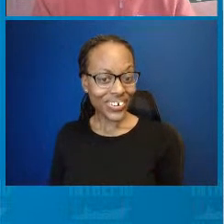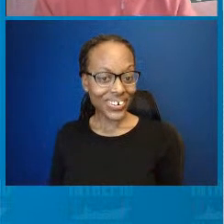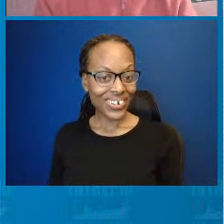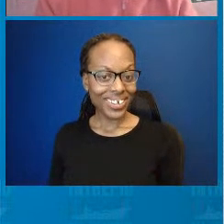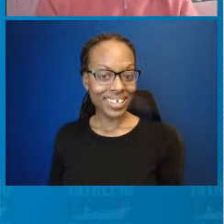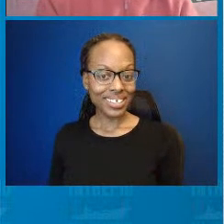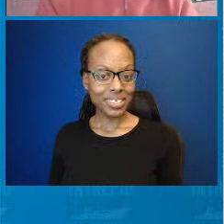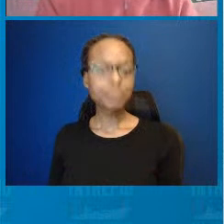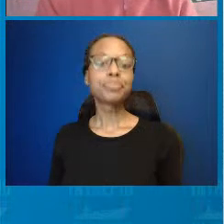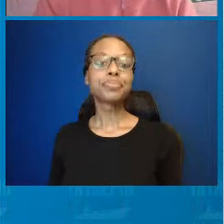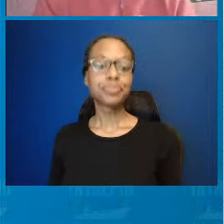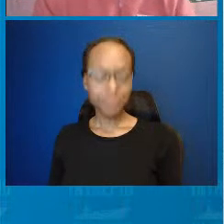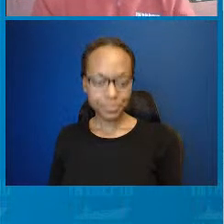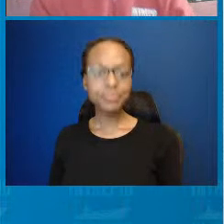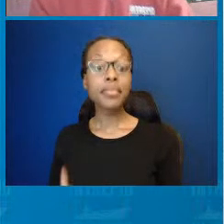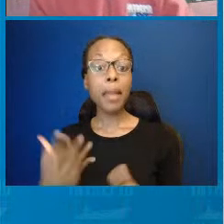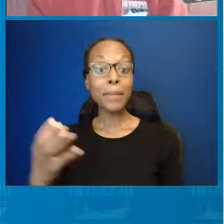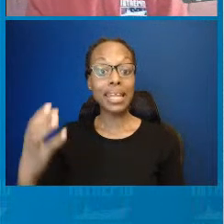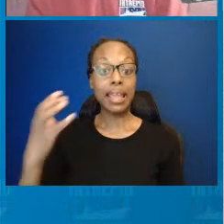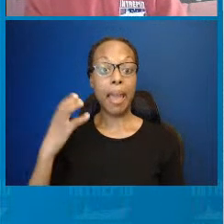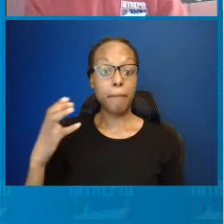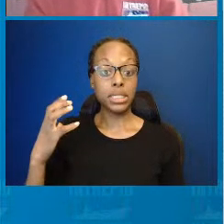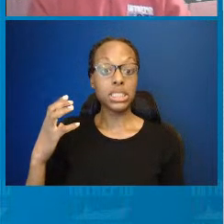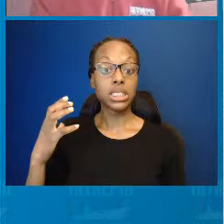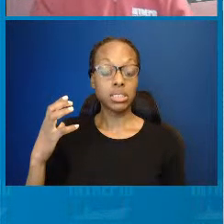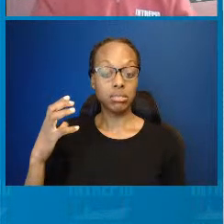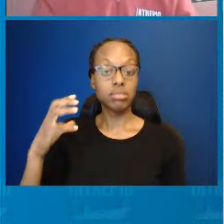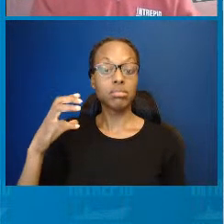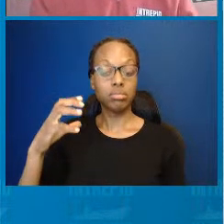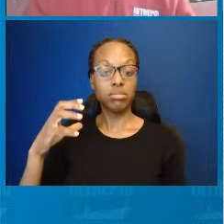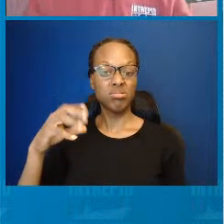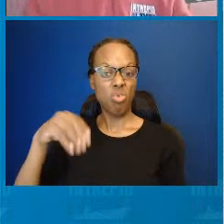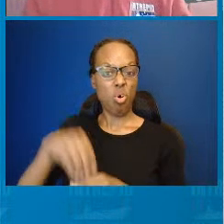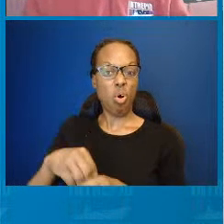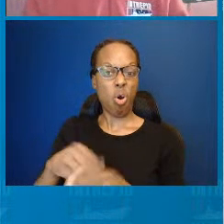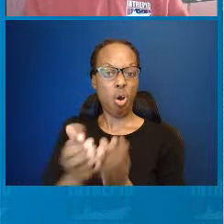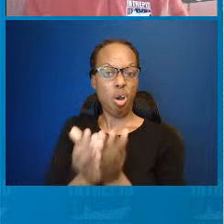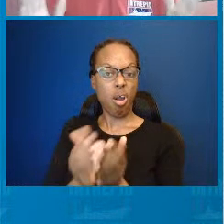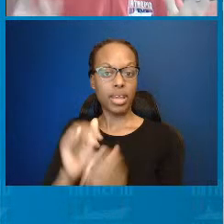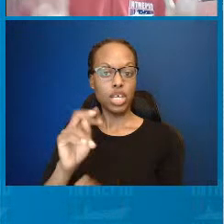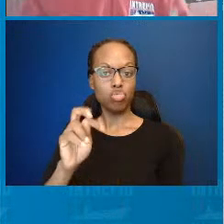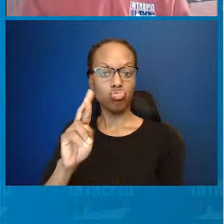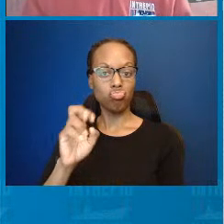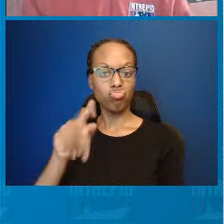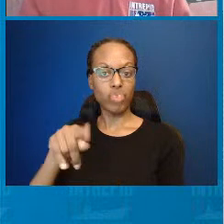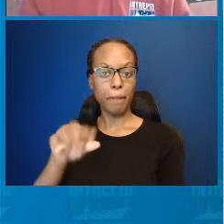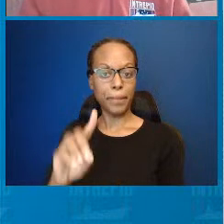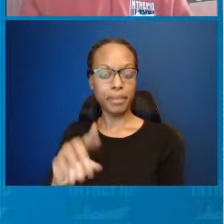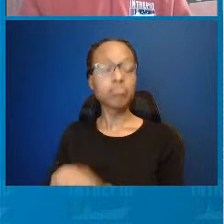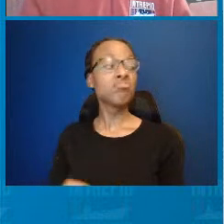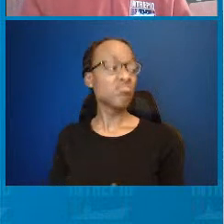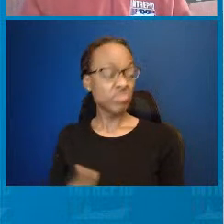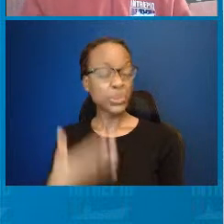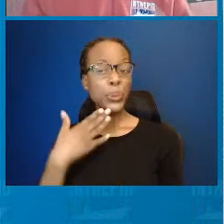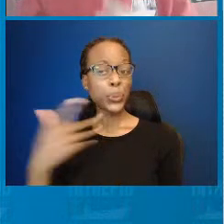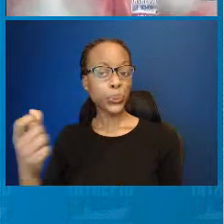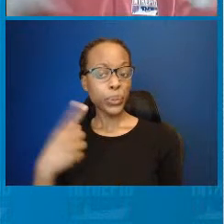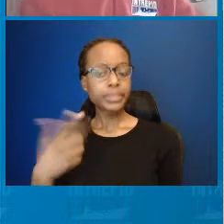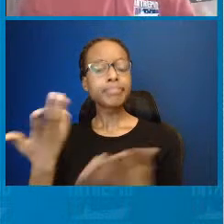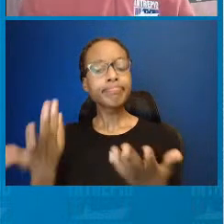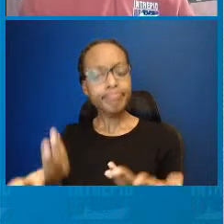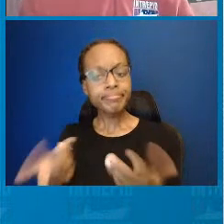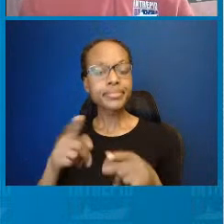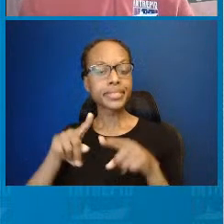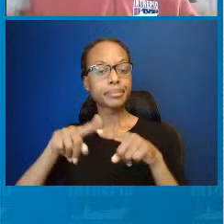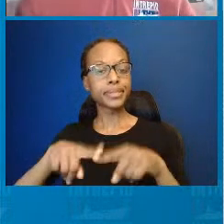Okay. How many captains were there that served on Intrepid? That's a great question. It kind of depends. Well, a